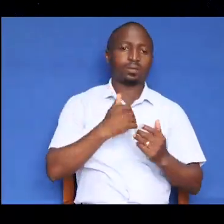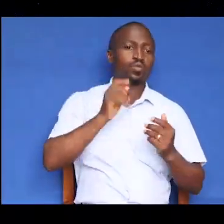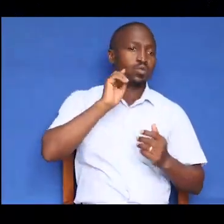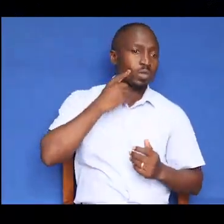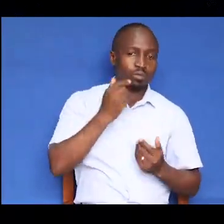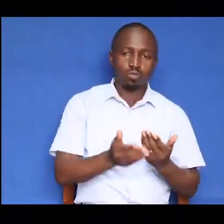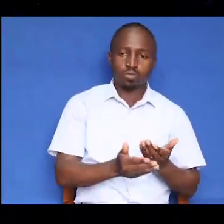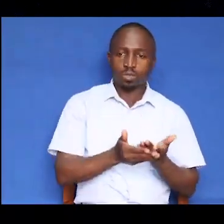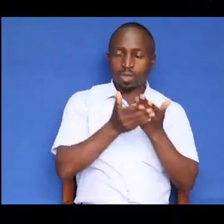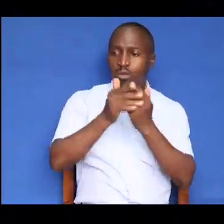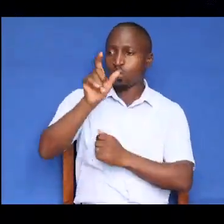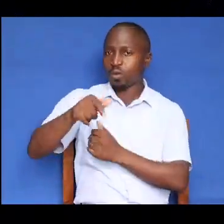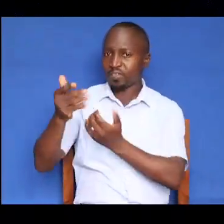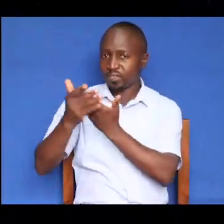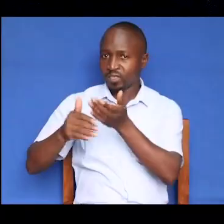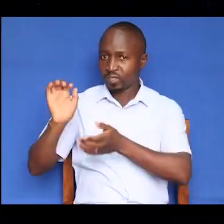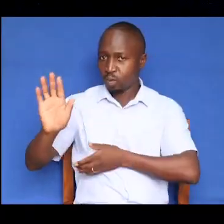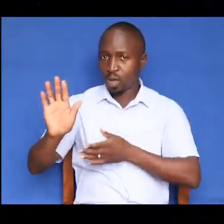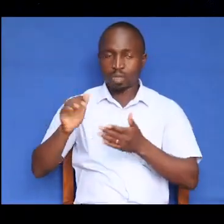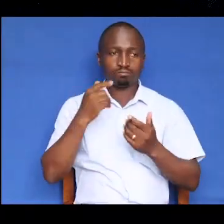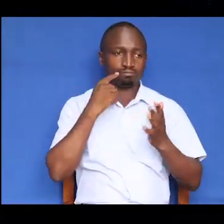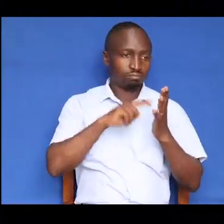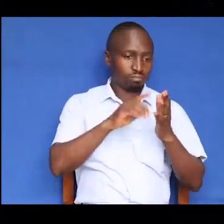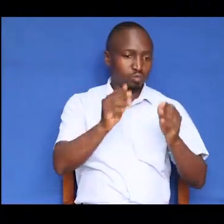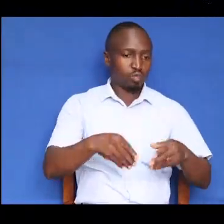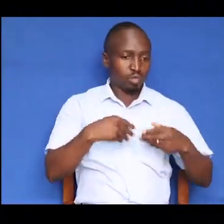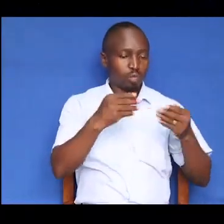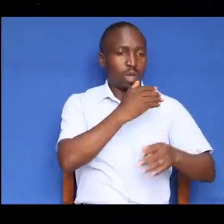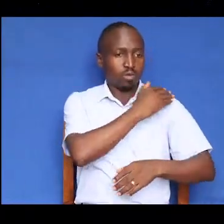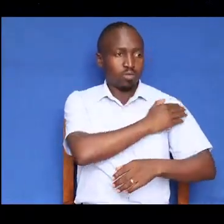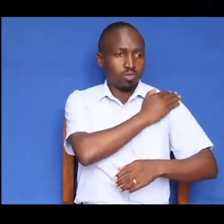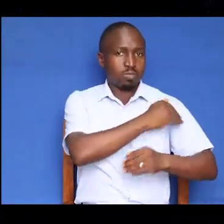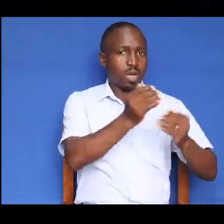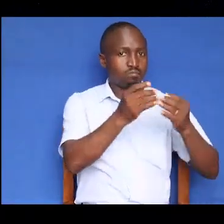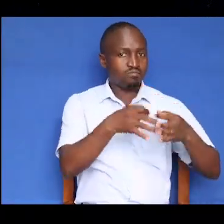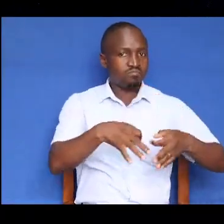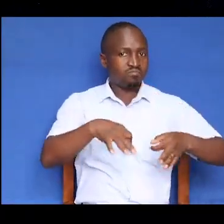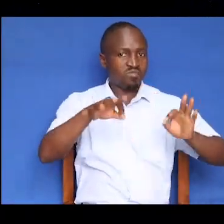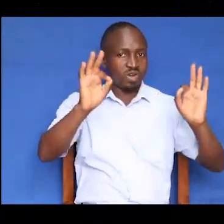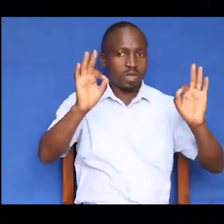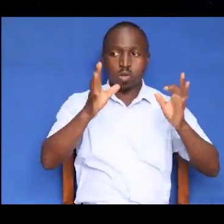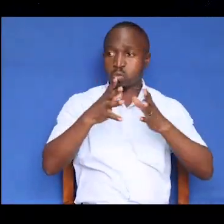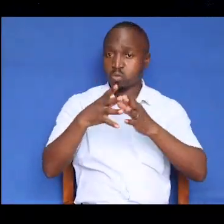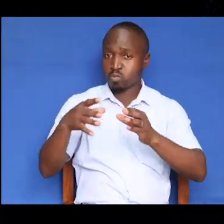its citizens, maybe to provide free goods